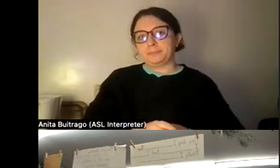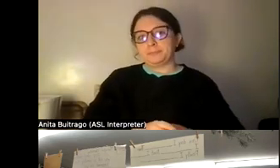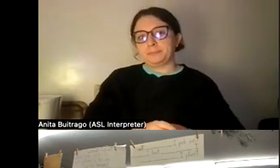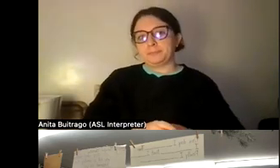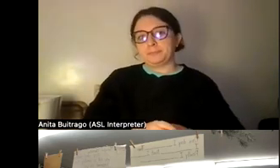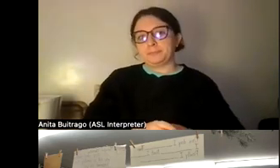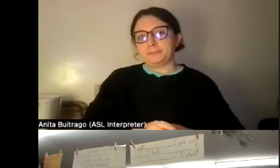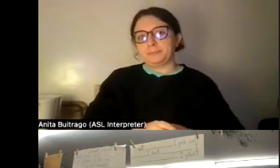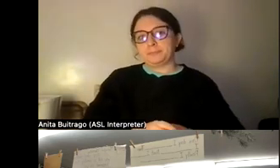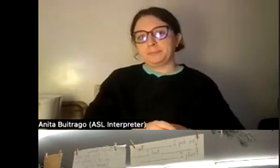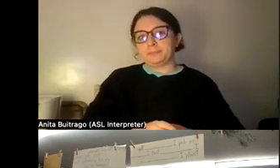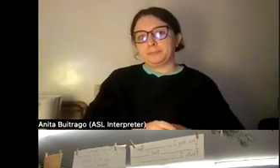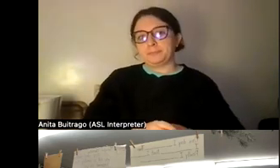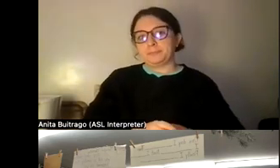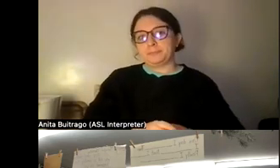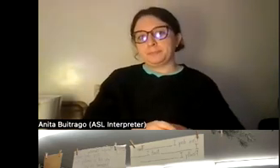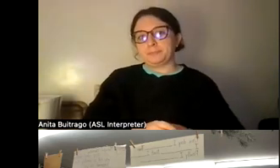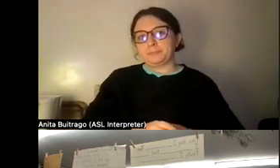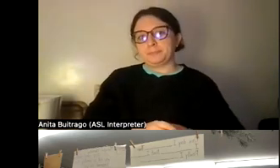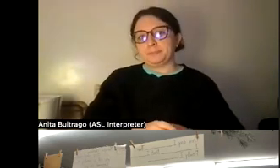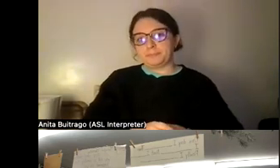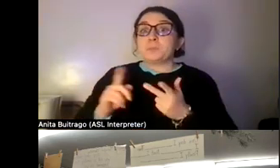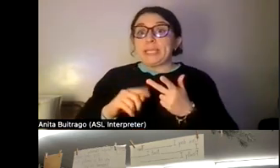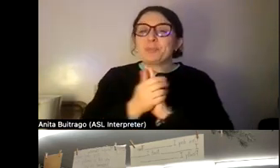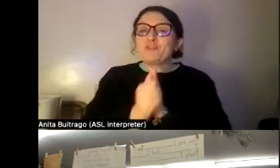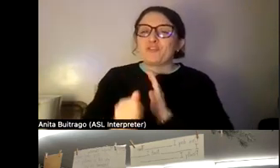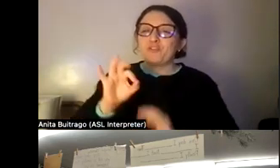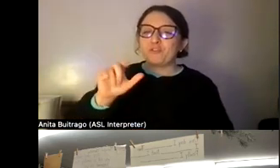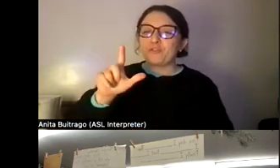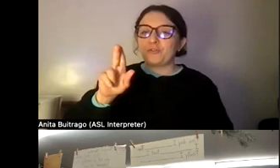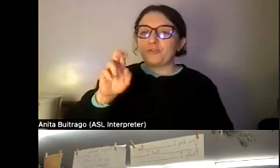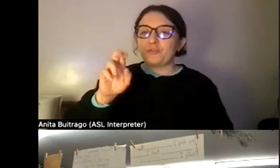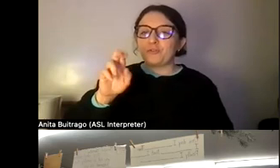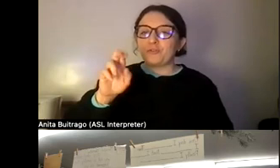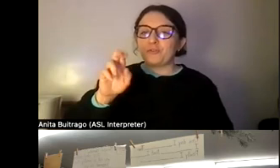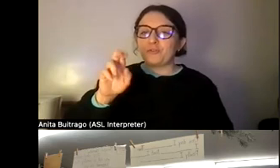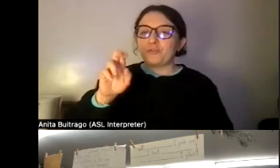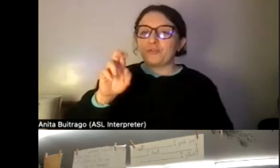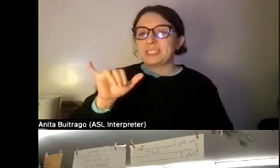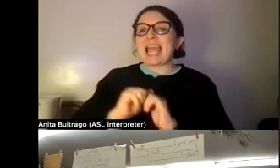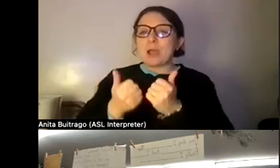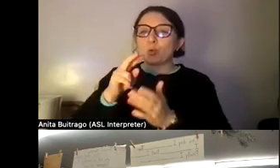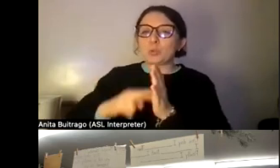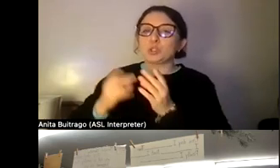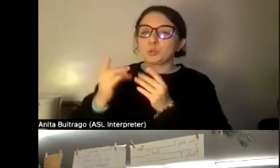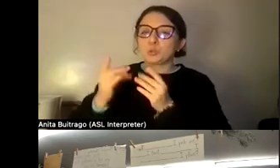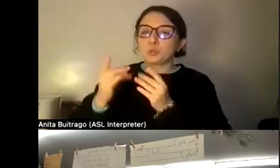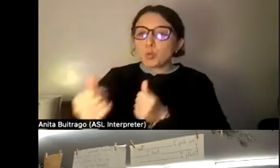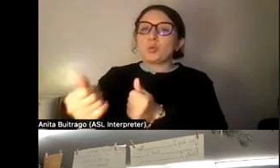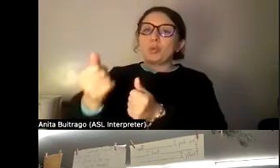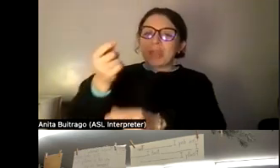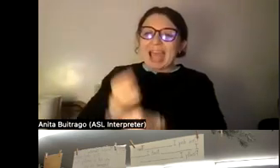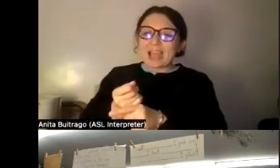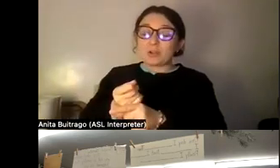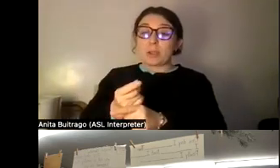Fluency. So this is the ability then to read smoothly, to read accurately, and to read at a rate